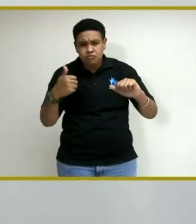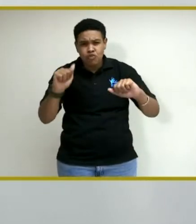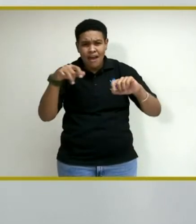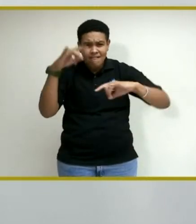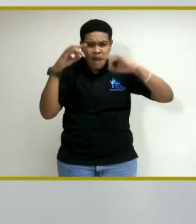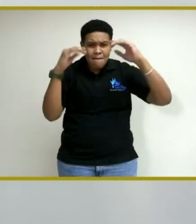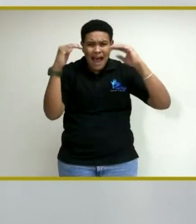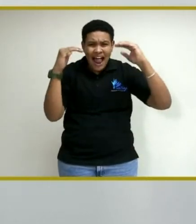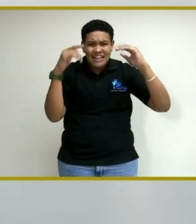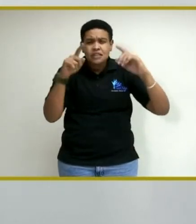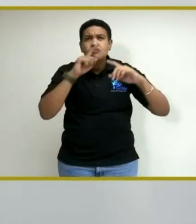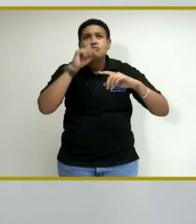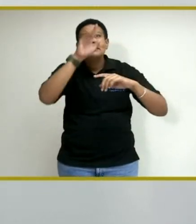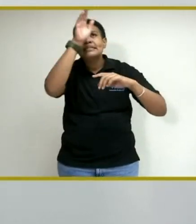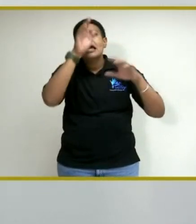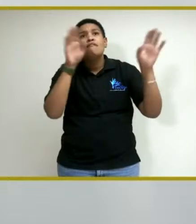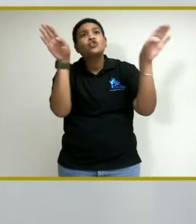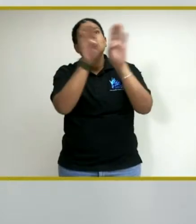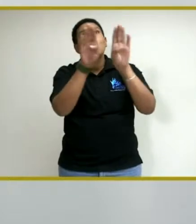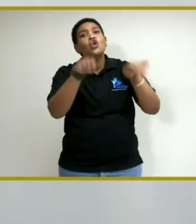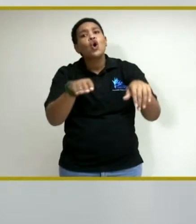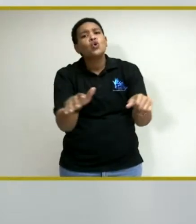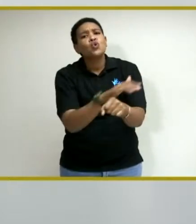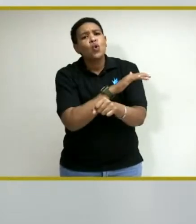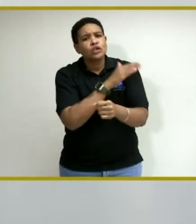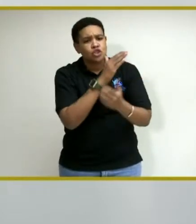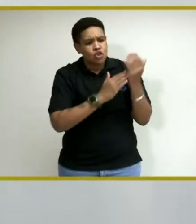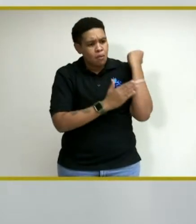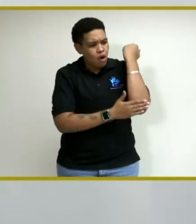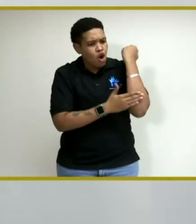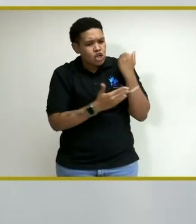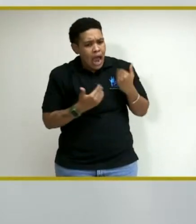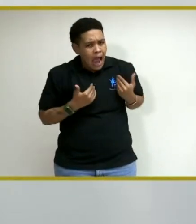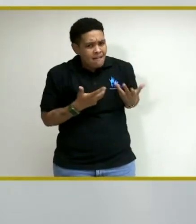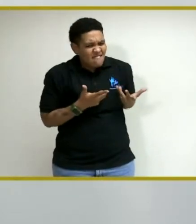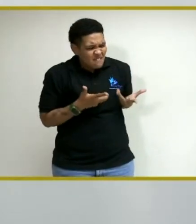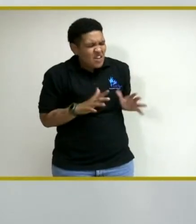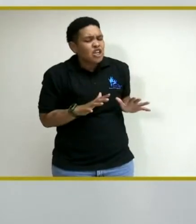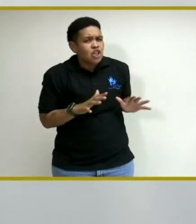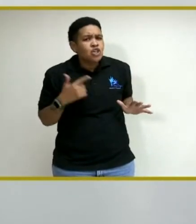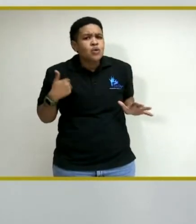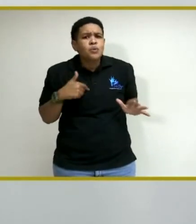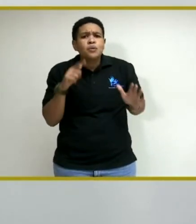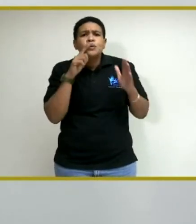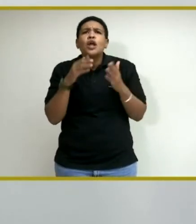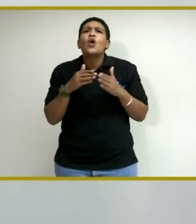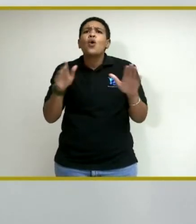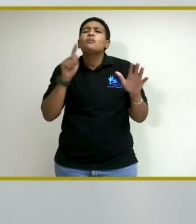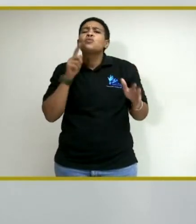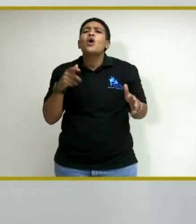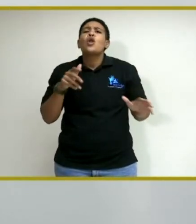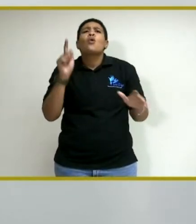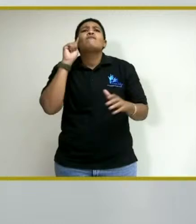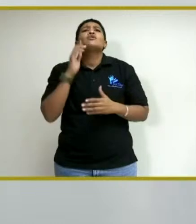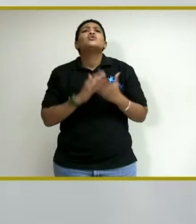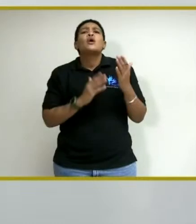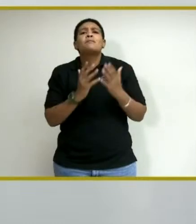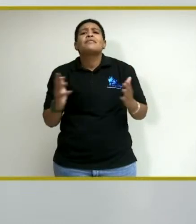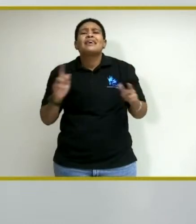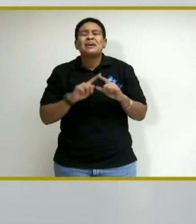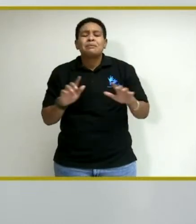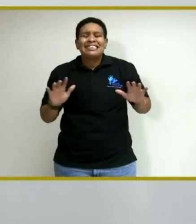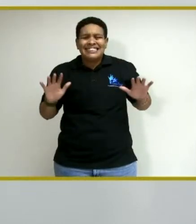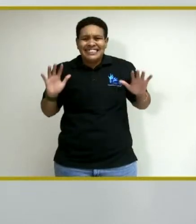never really shut down totally. Some countries have. And we have opened to allow for certain things, but pulled back